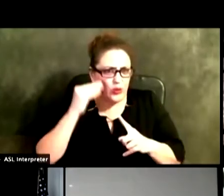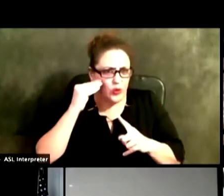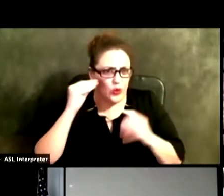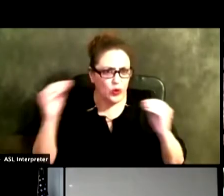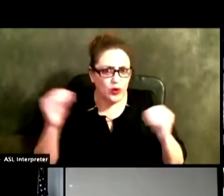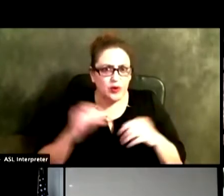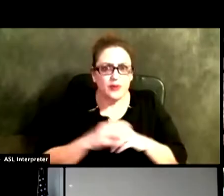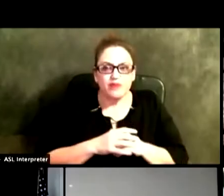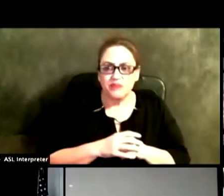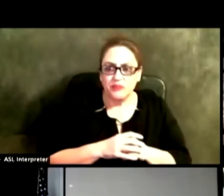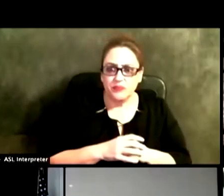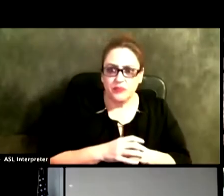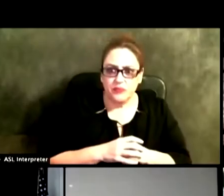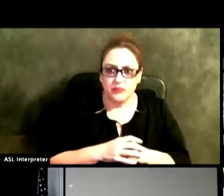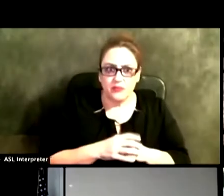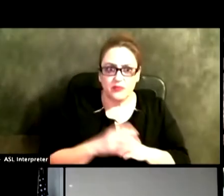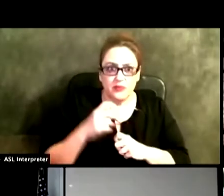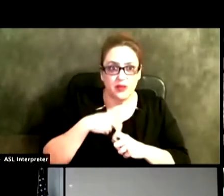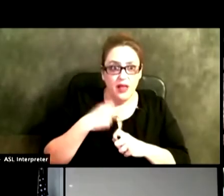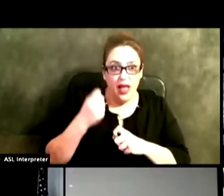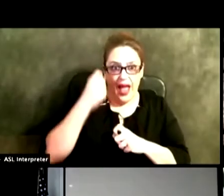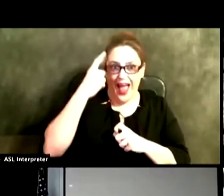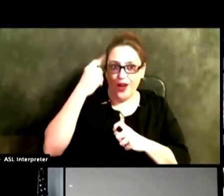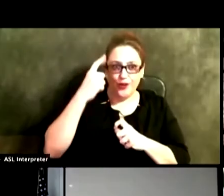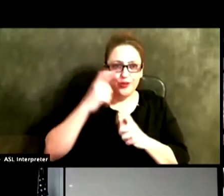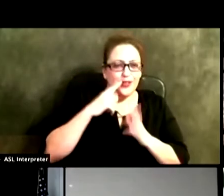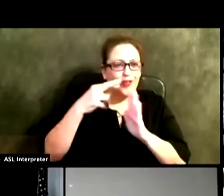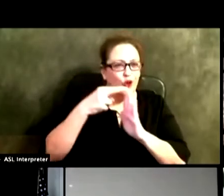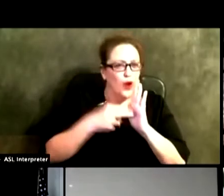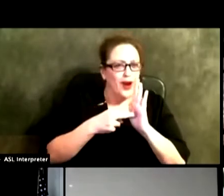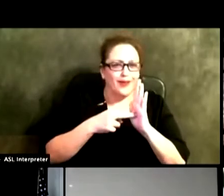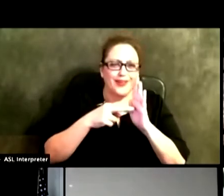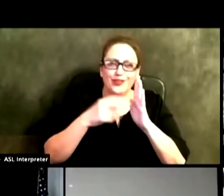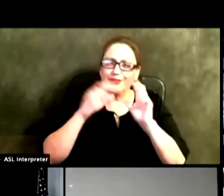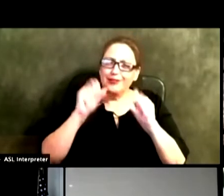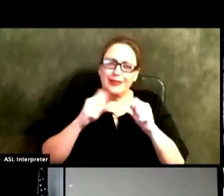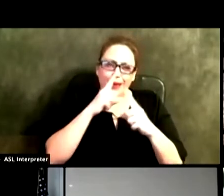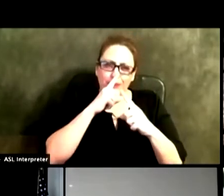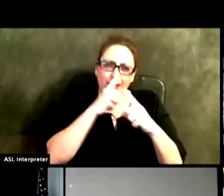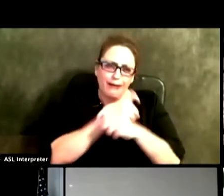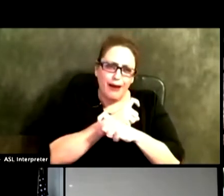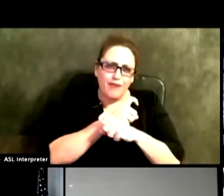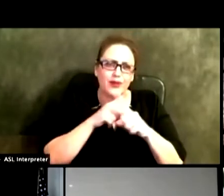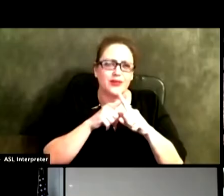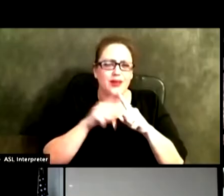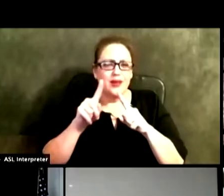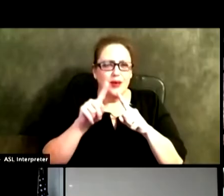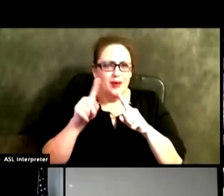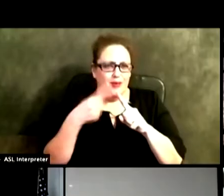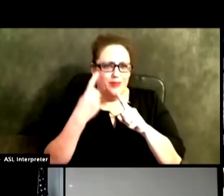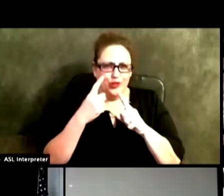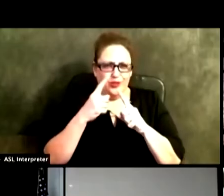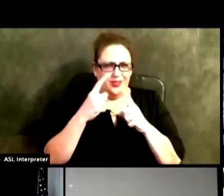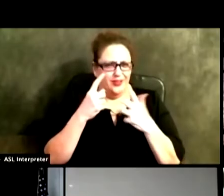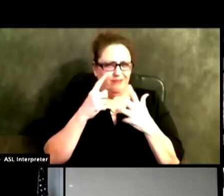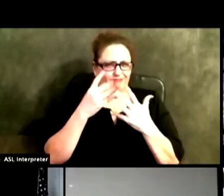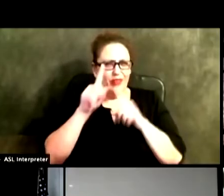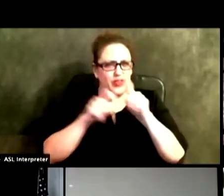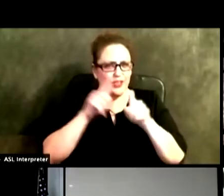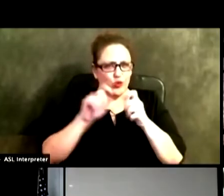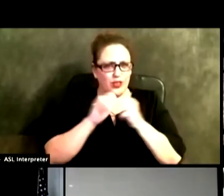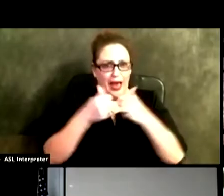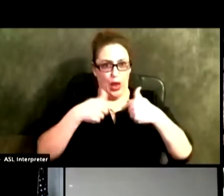that regulatory systems can be complex and convoluted, but just some rhetorical questions to help explain kind of how I as a civilian view this is